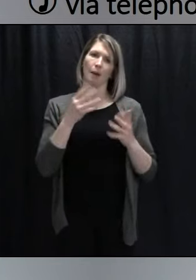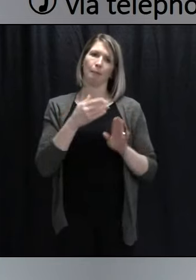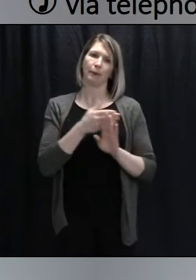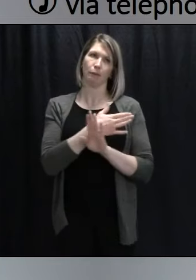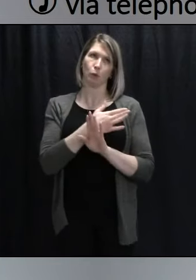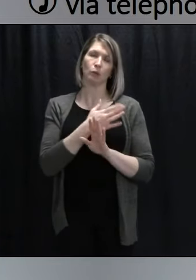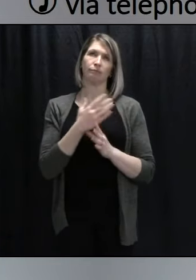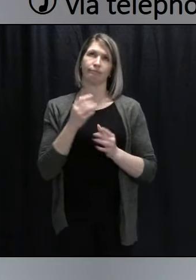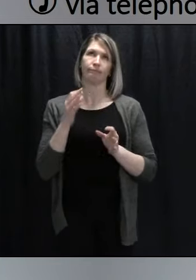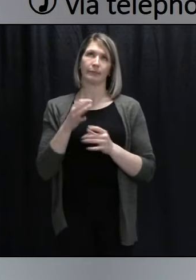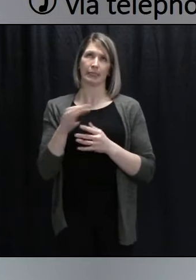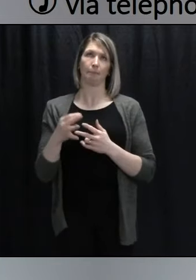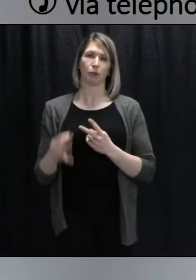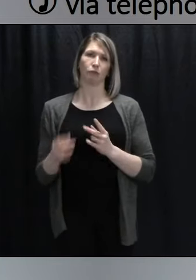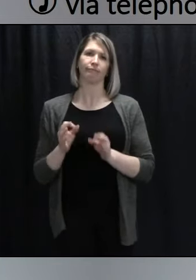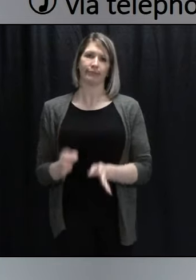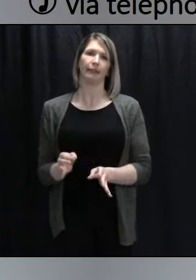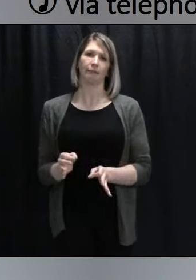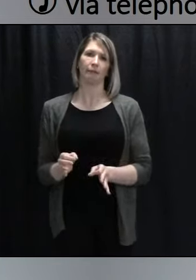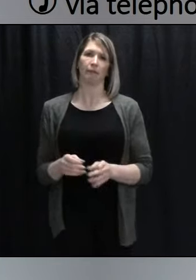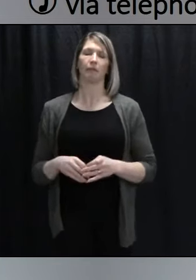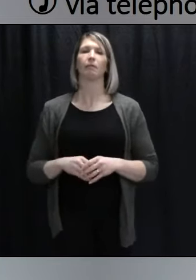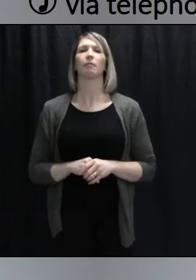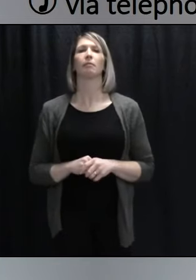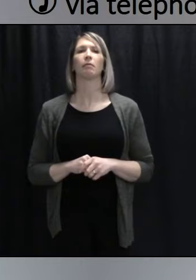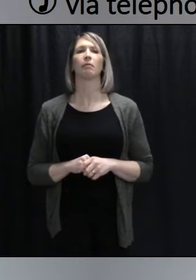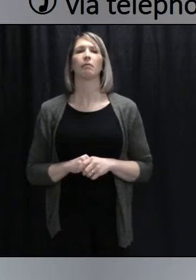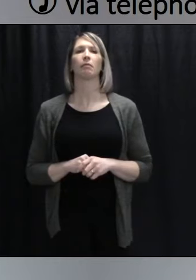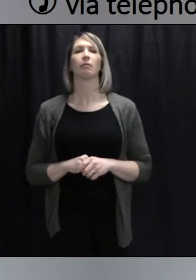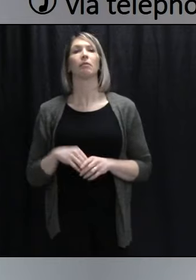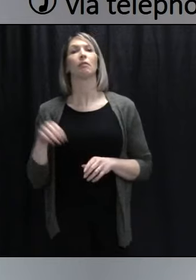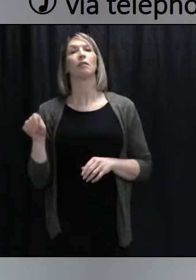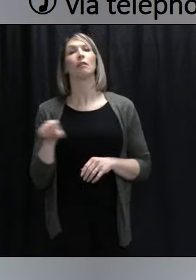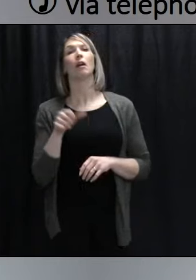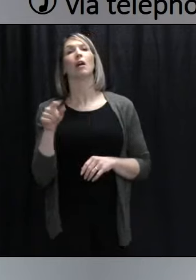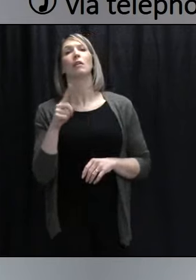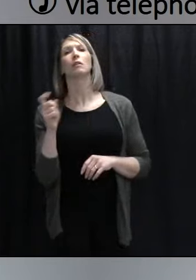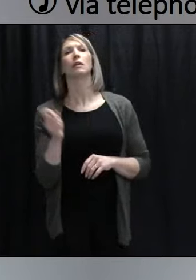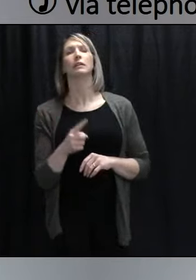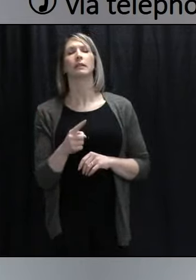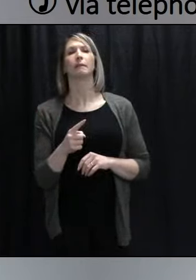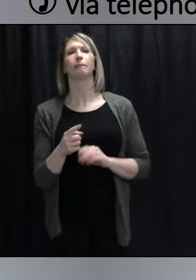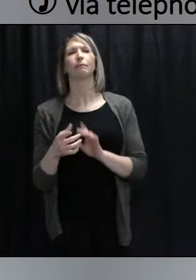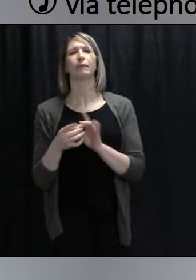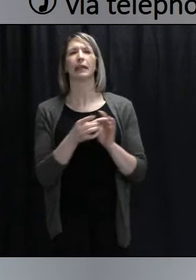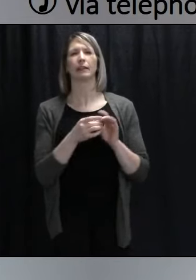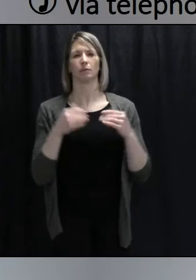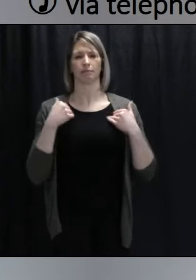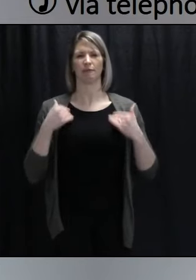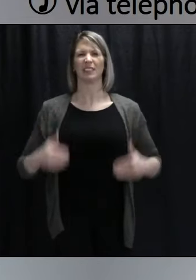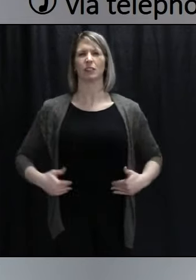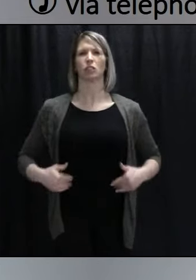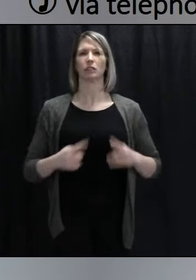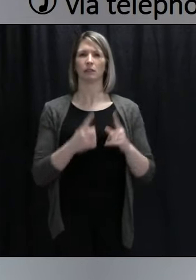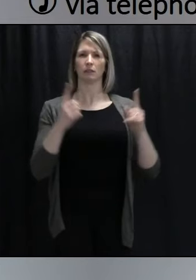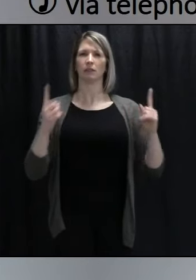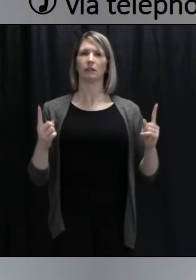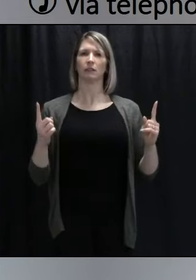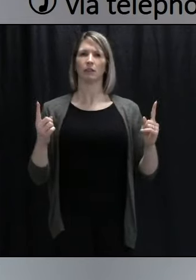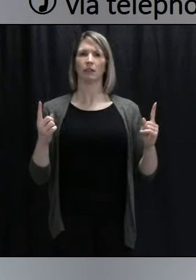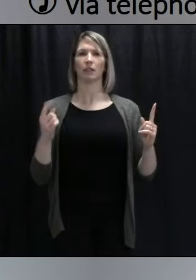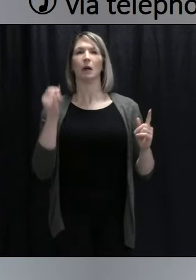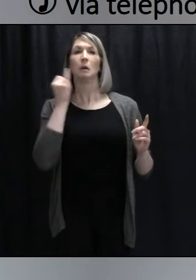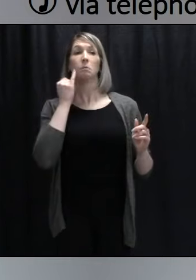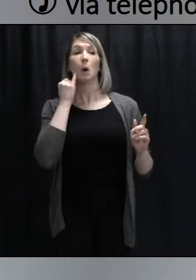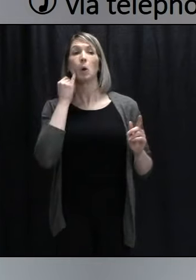Okay. And I have another question about distancing. There appear to be a lot of people, if you look on